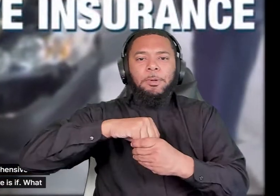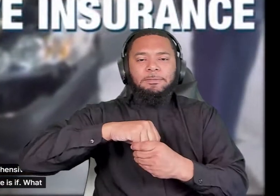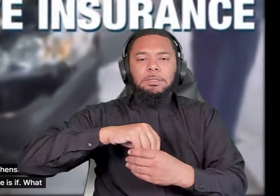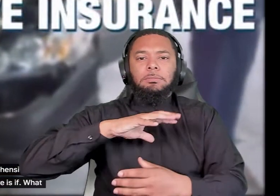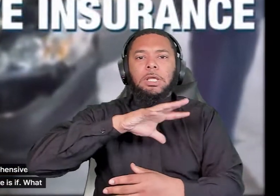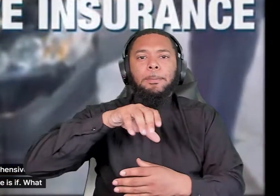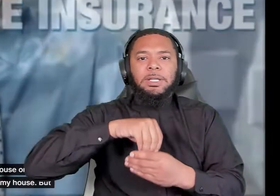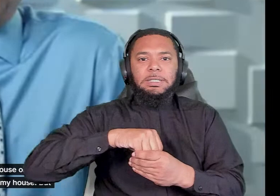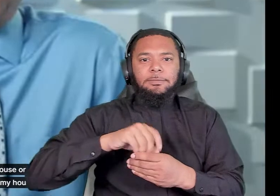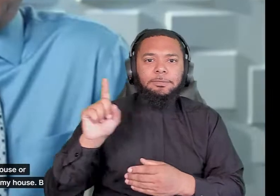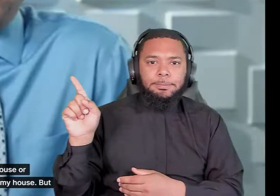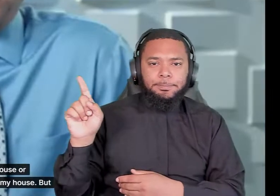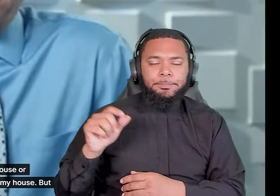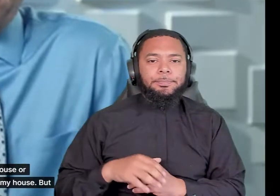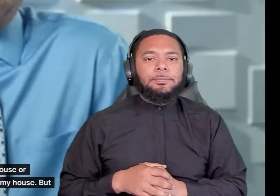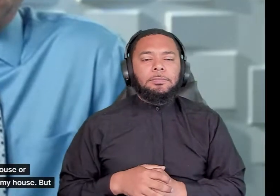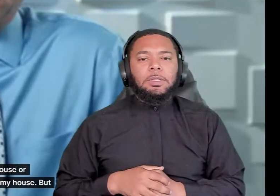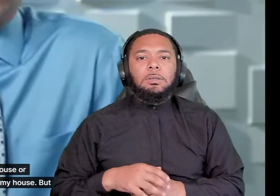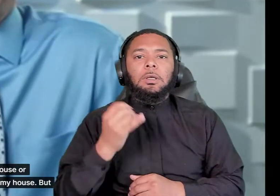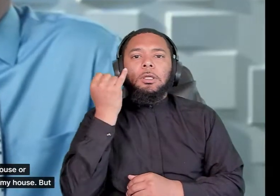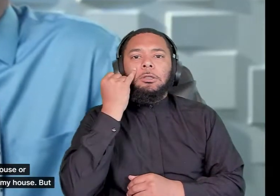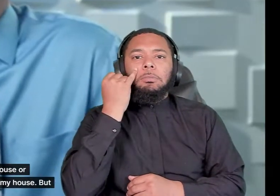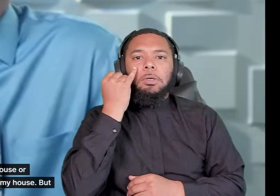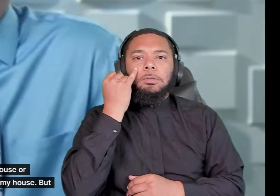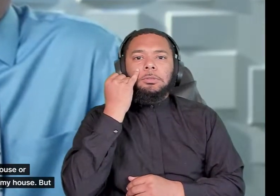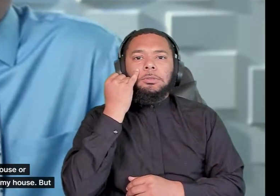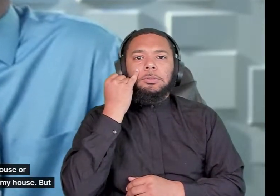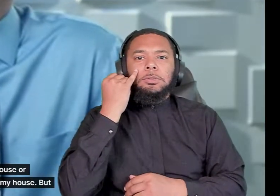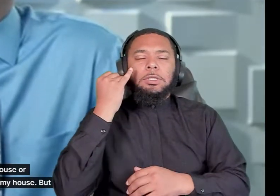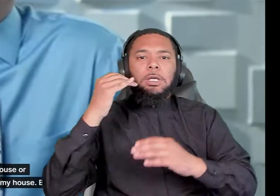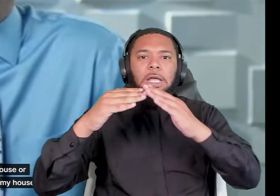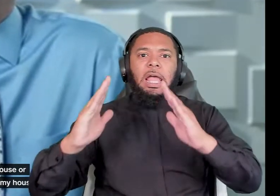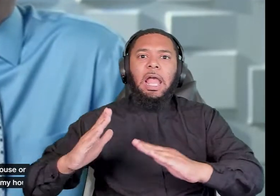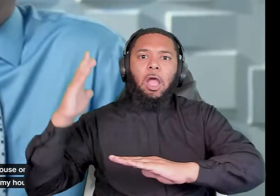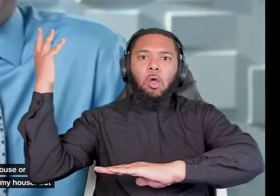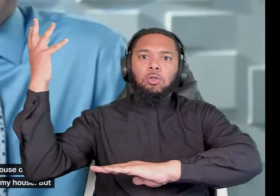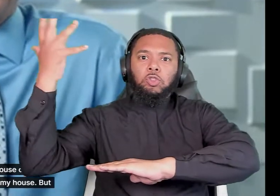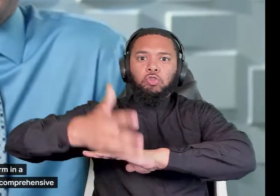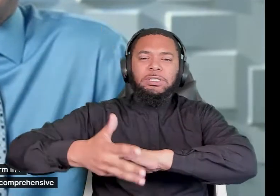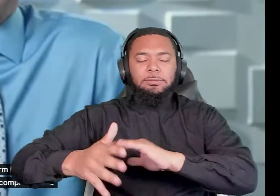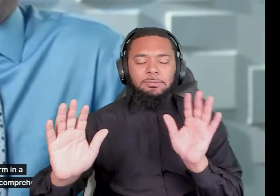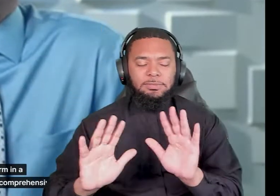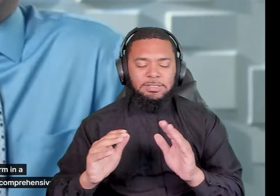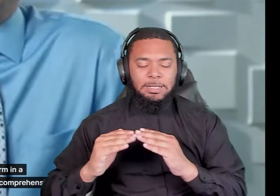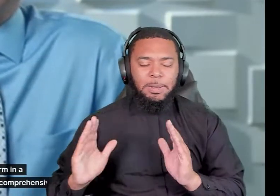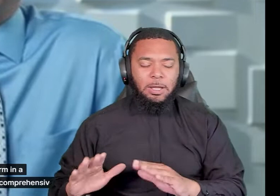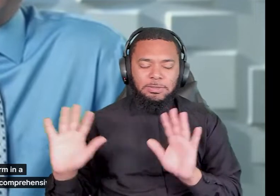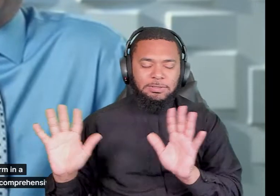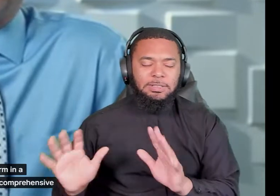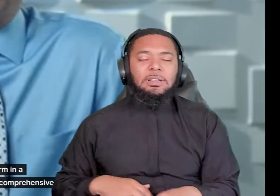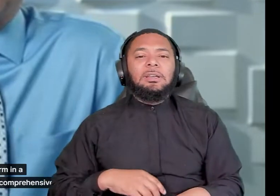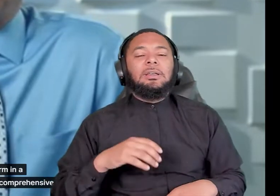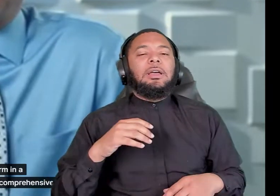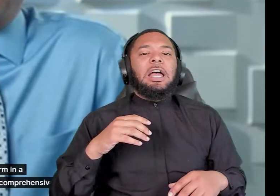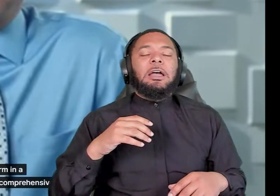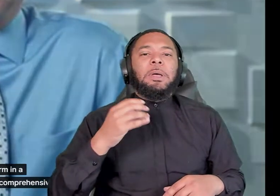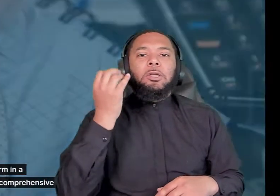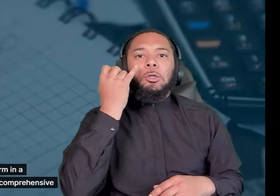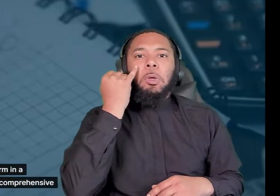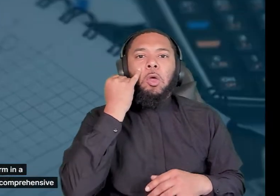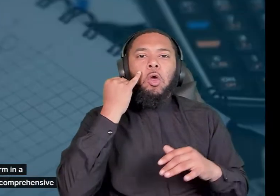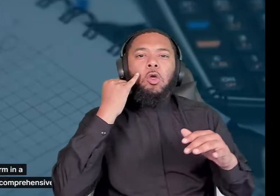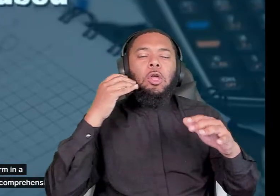Comprehensive is what if a tree falls on my house, or my car, hope not in my house. But what if there's a storm and a tree falls on my